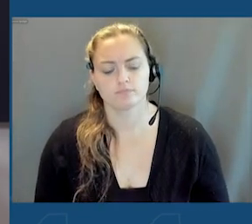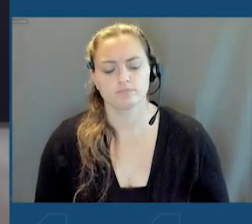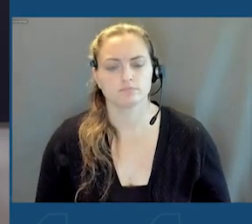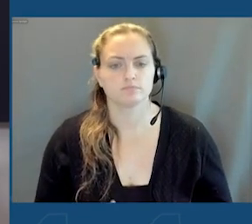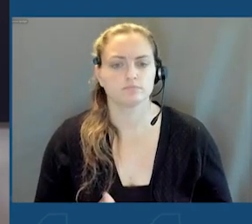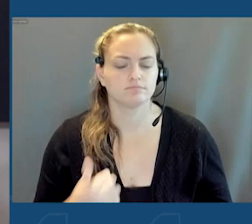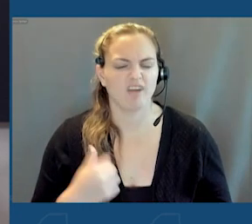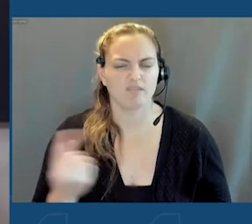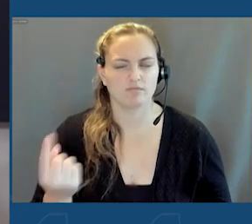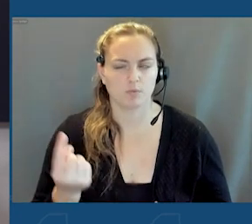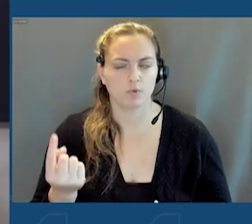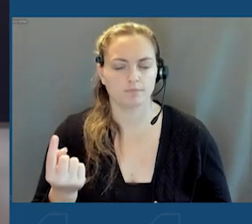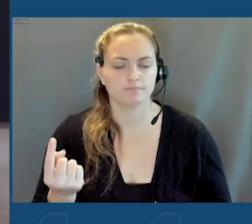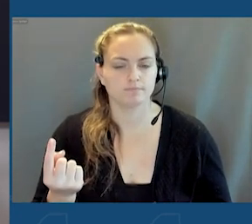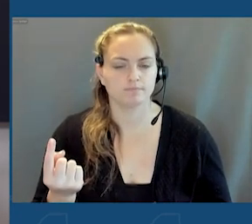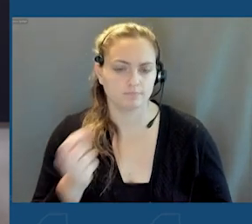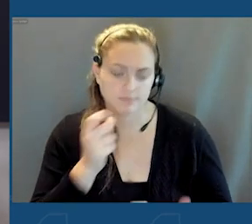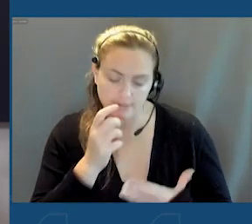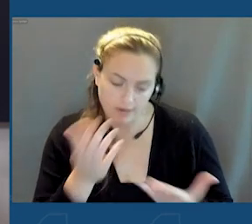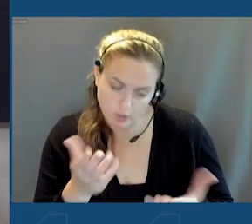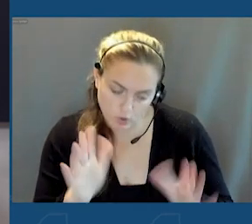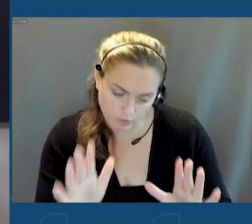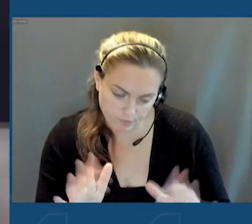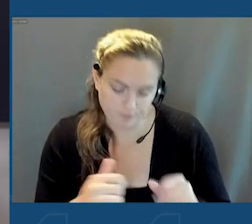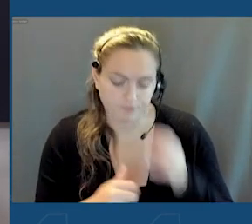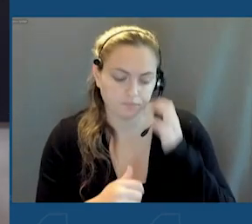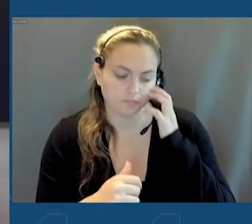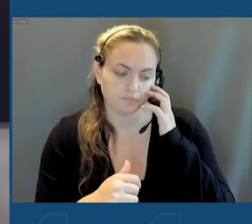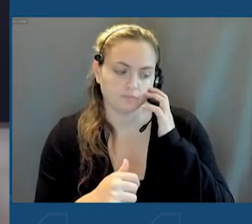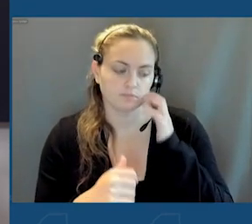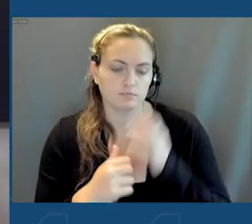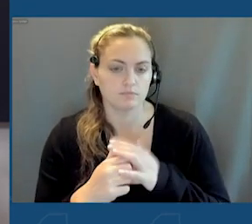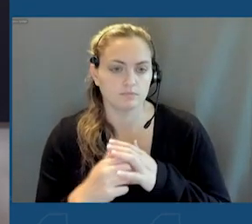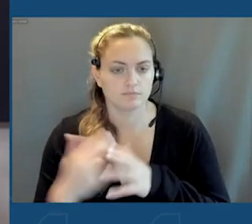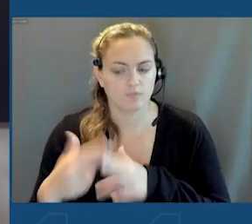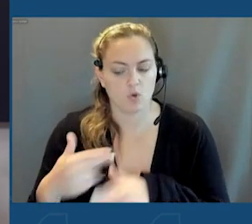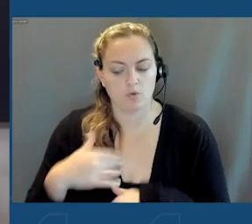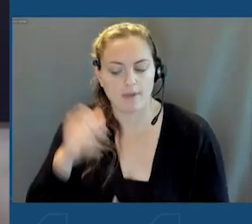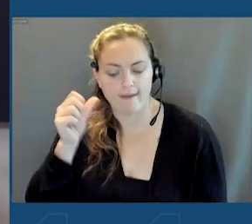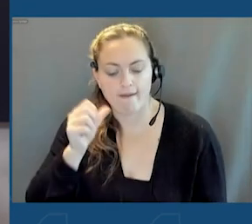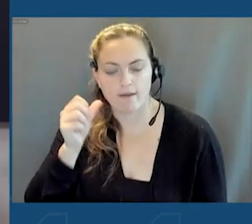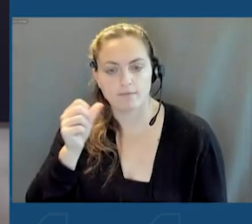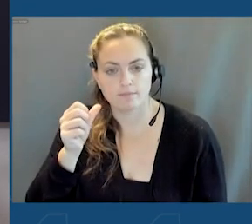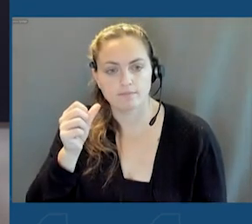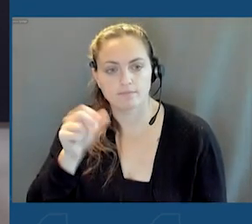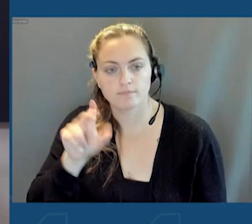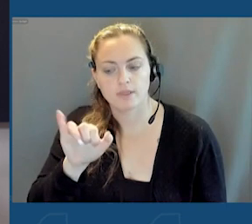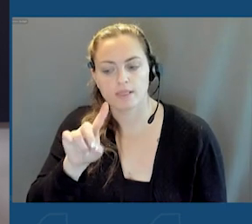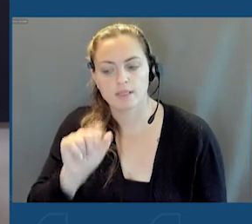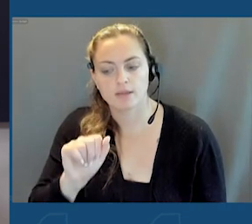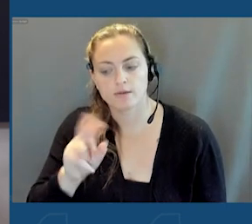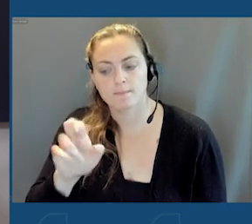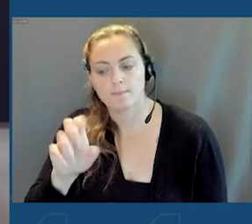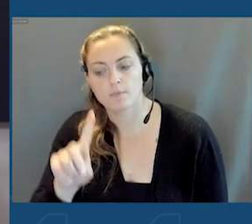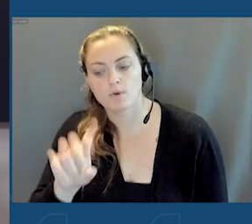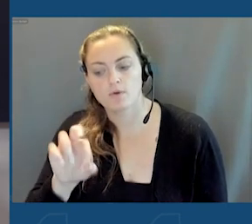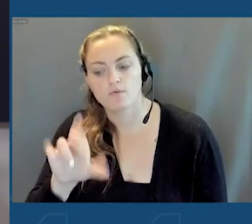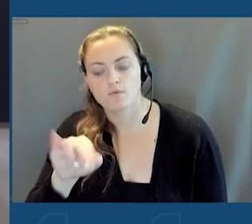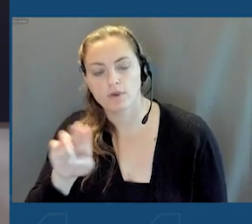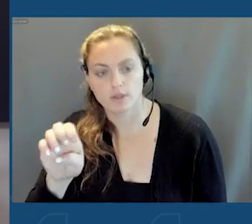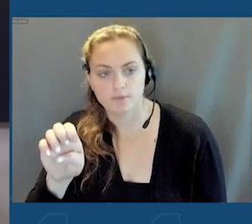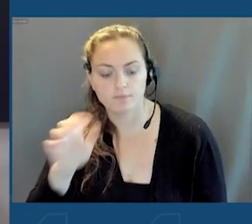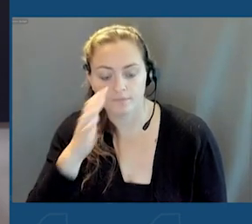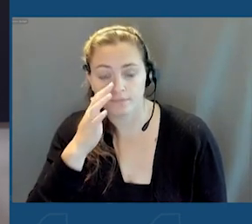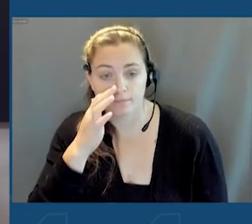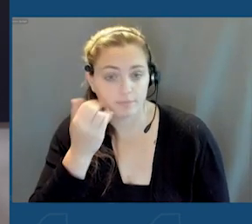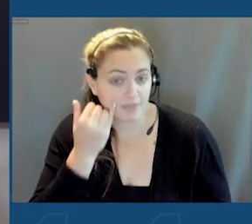someone that's not here, and I call her my aunt, Linda Bird Frankie. If